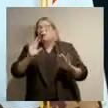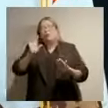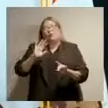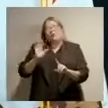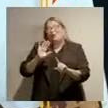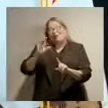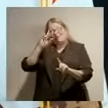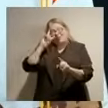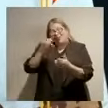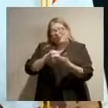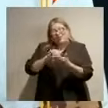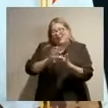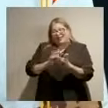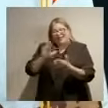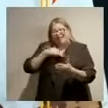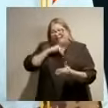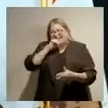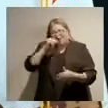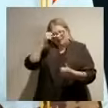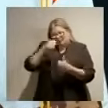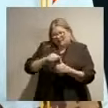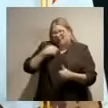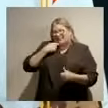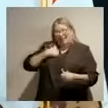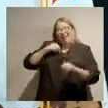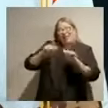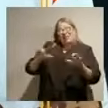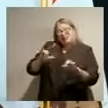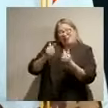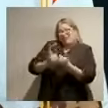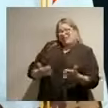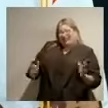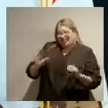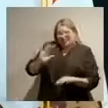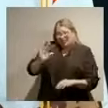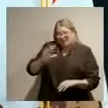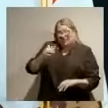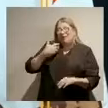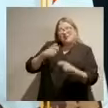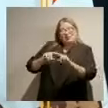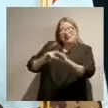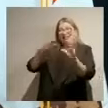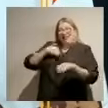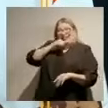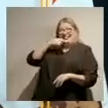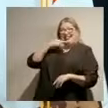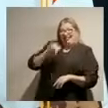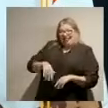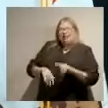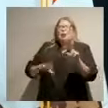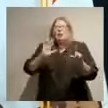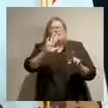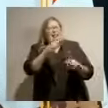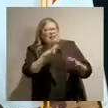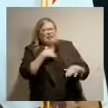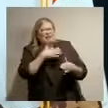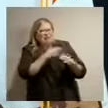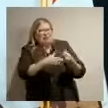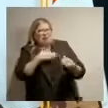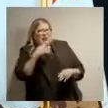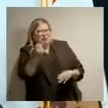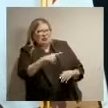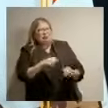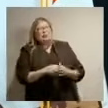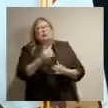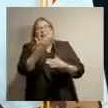just for the record, I don't recall ever saying I can do everything. I want to clarify. Yeah, let me finish my question. Okay. Which is, some of